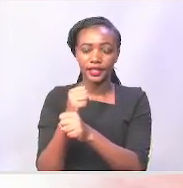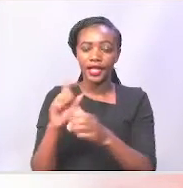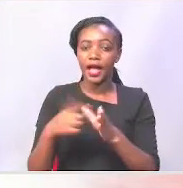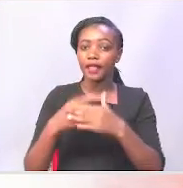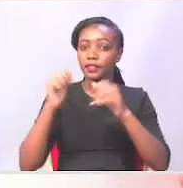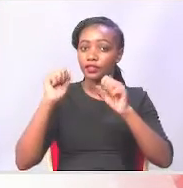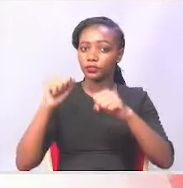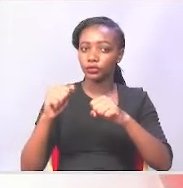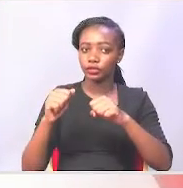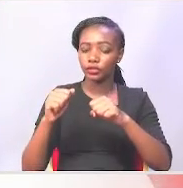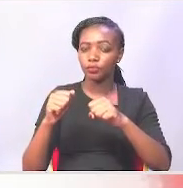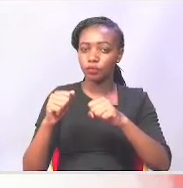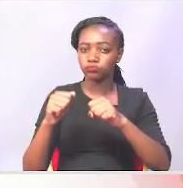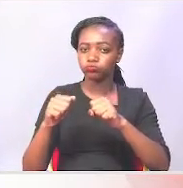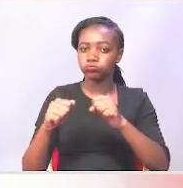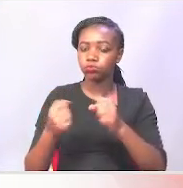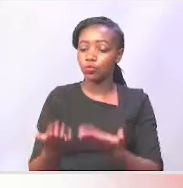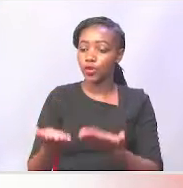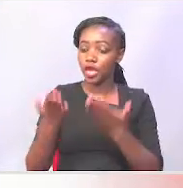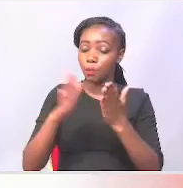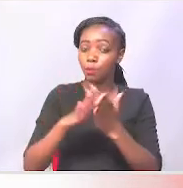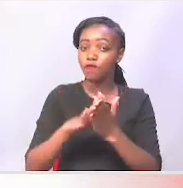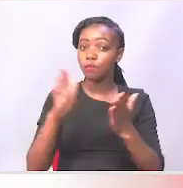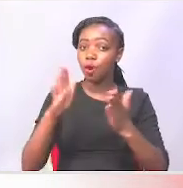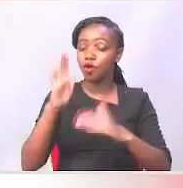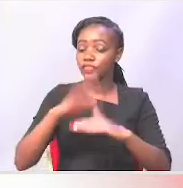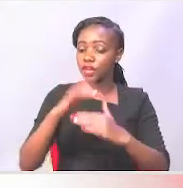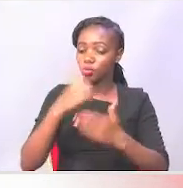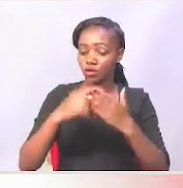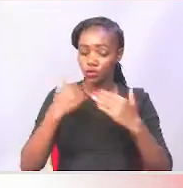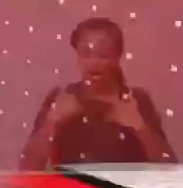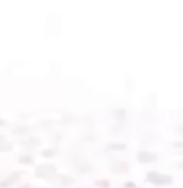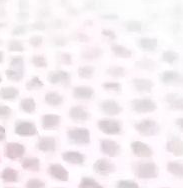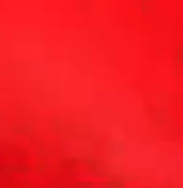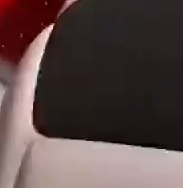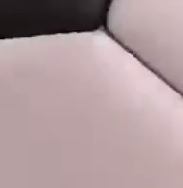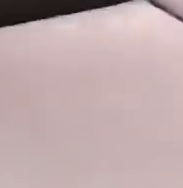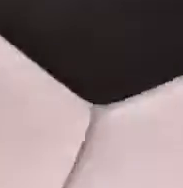We can grow much bigger than what we have today.